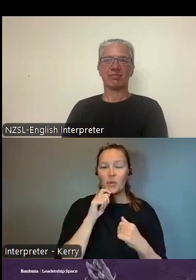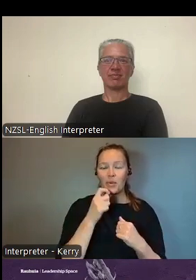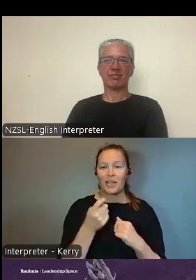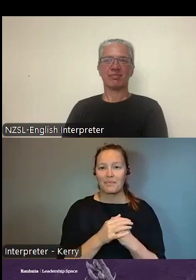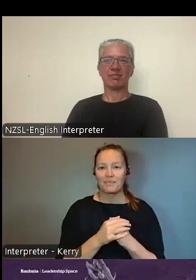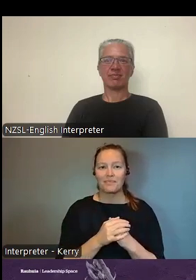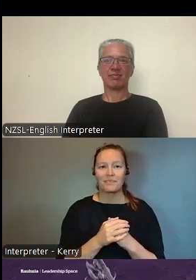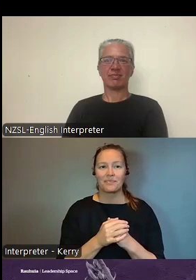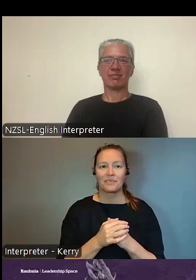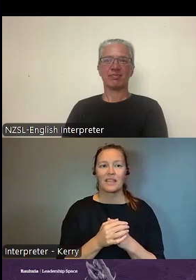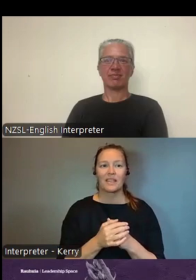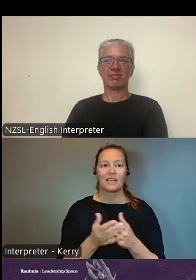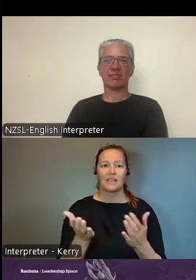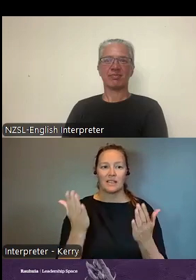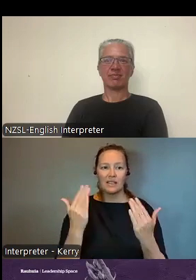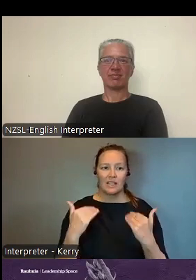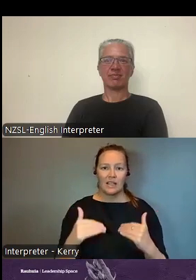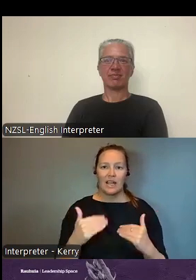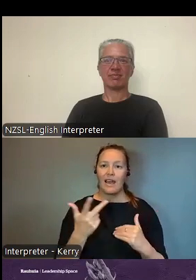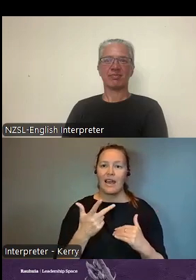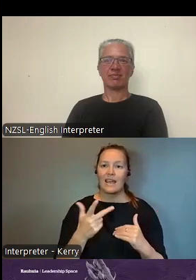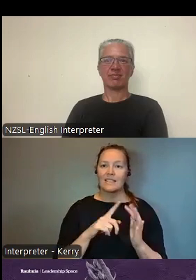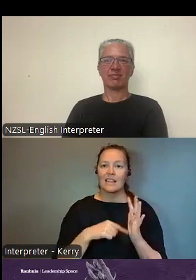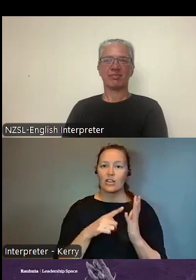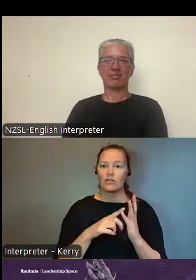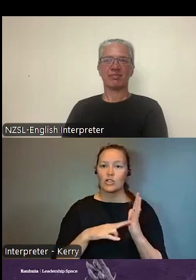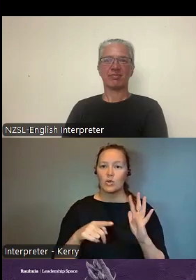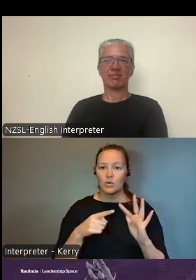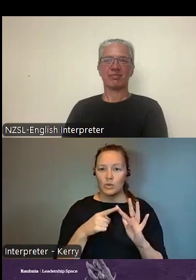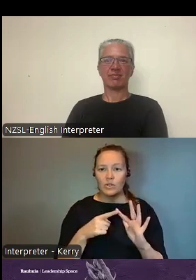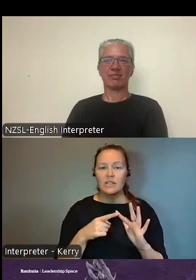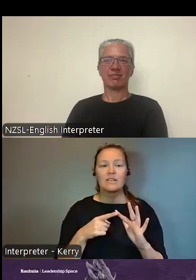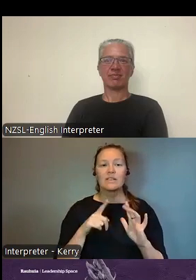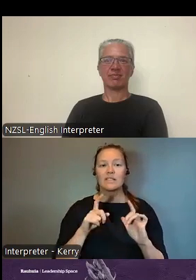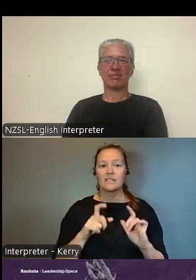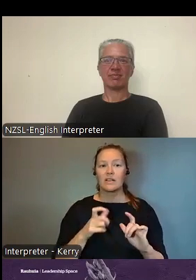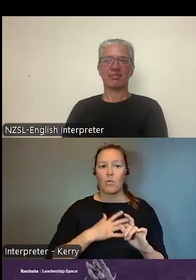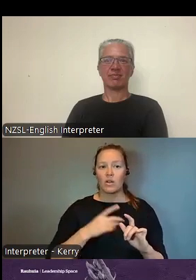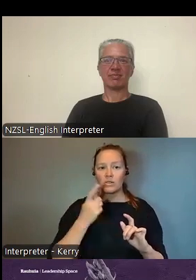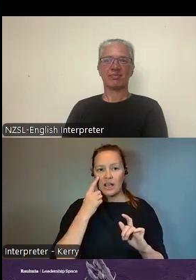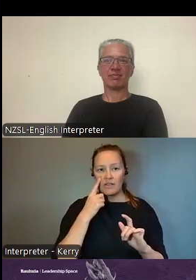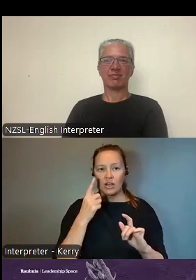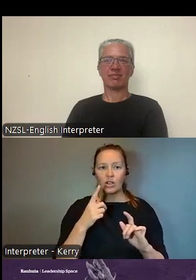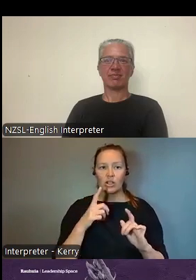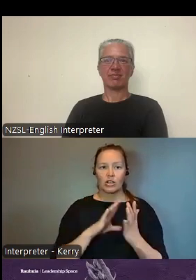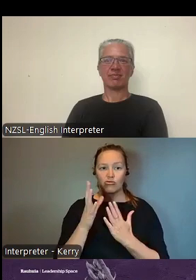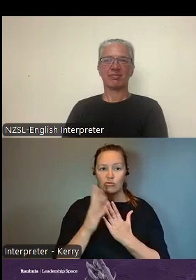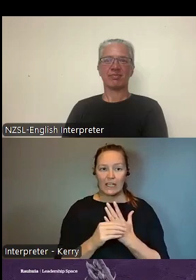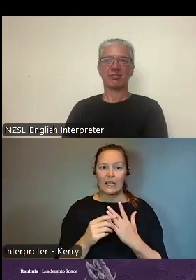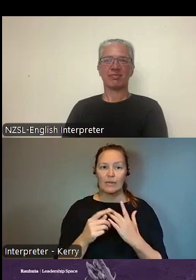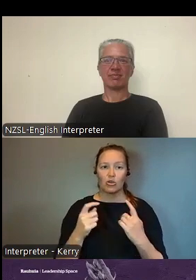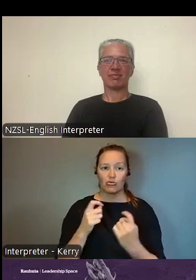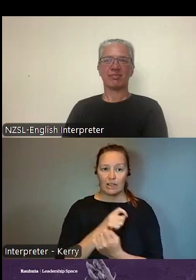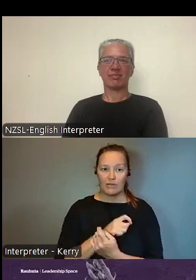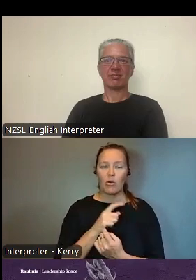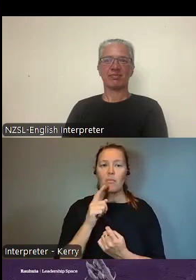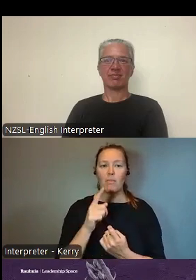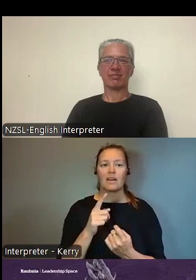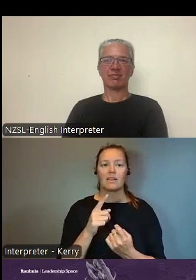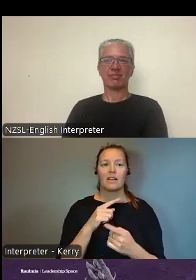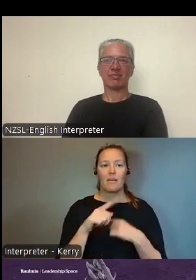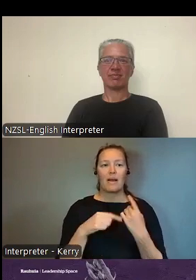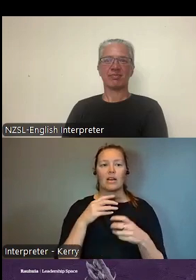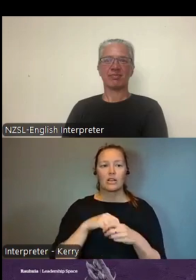that symposium. And then on the 18th of June, we're still looking at curriculum reform, but it's in terms of